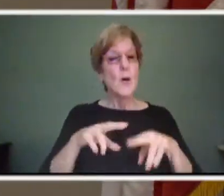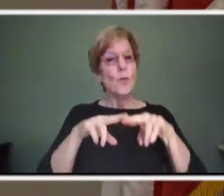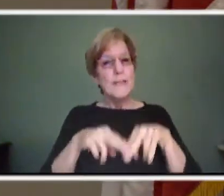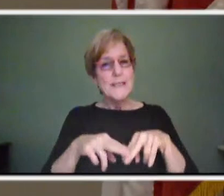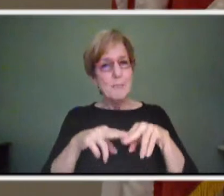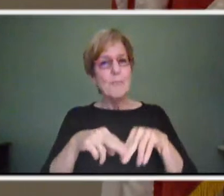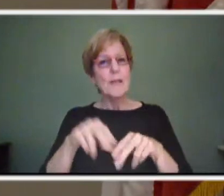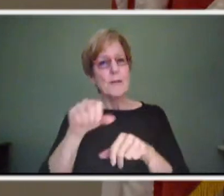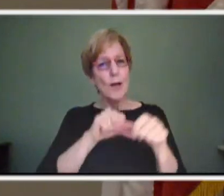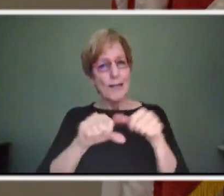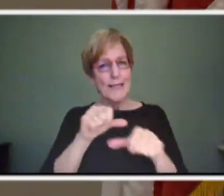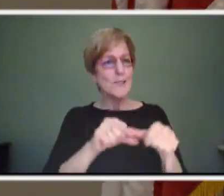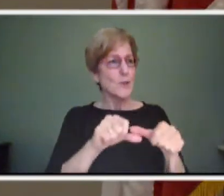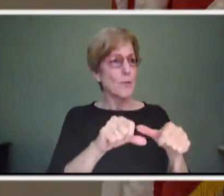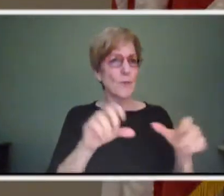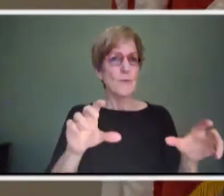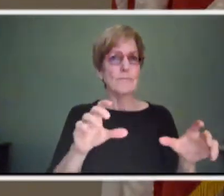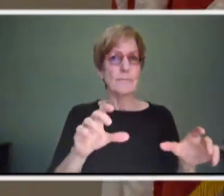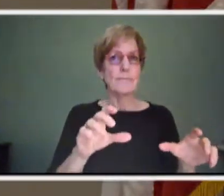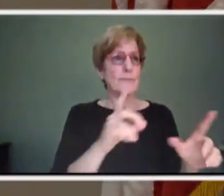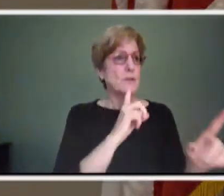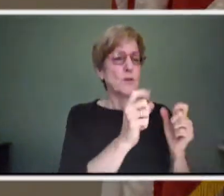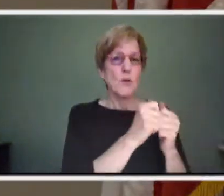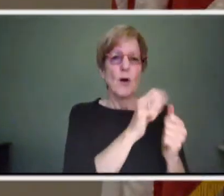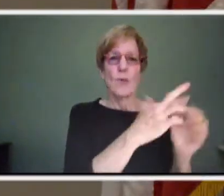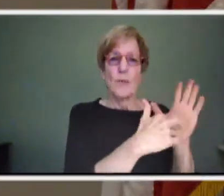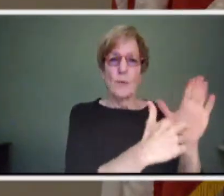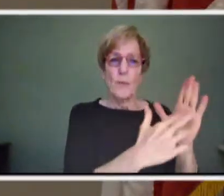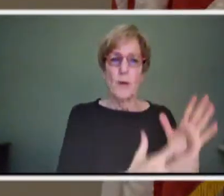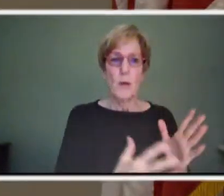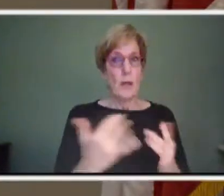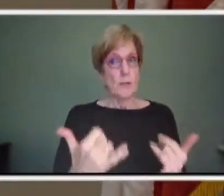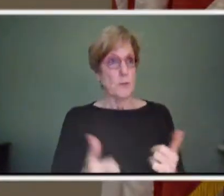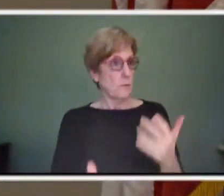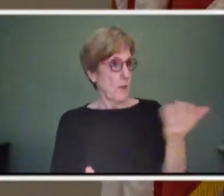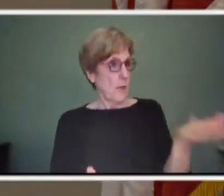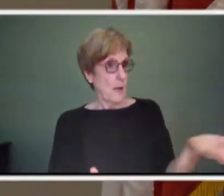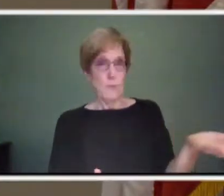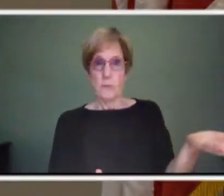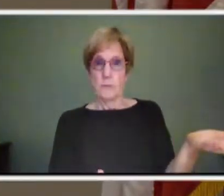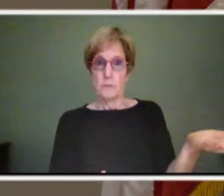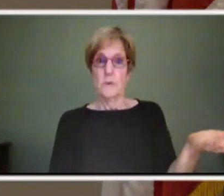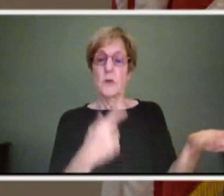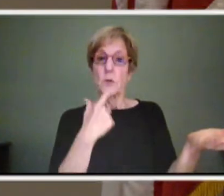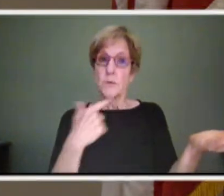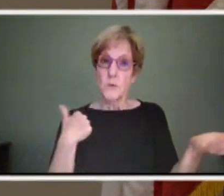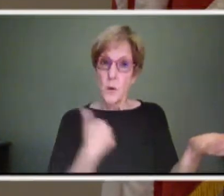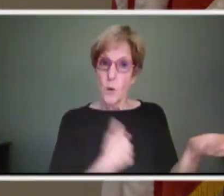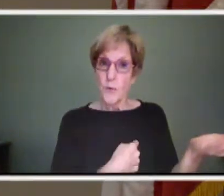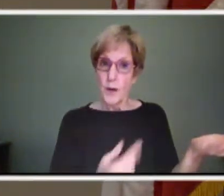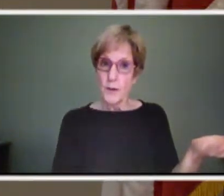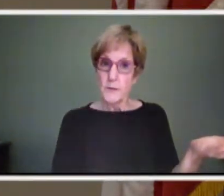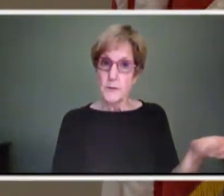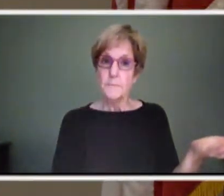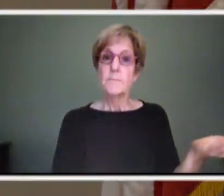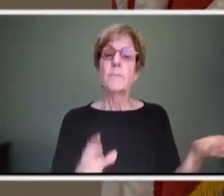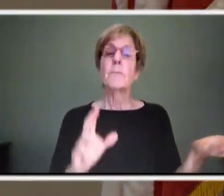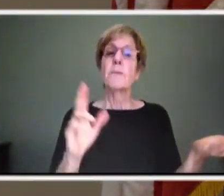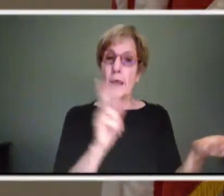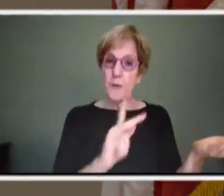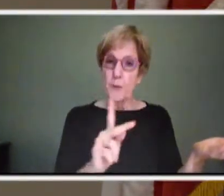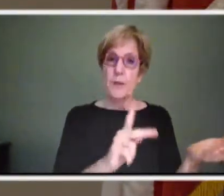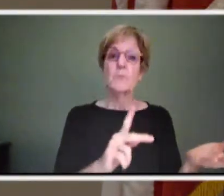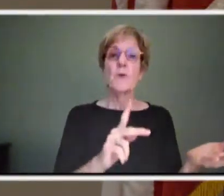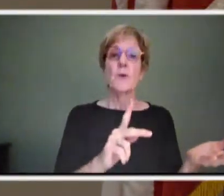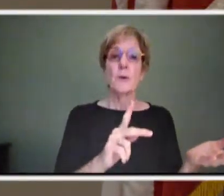do that for us. And now we have a colleague from the dais who has told us that the people who voted